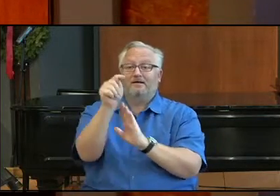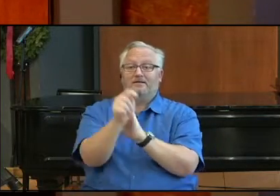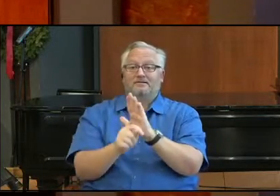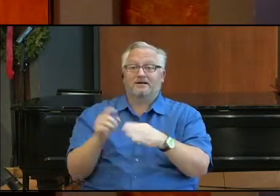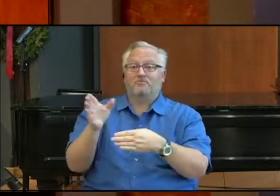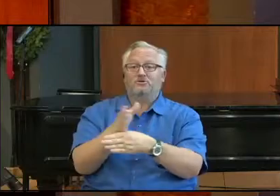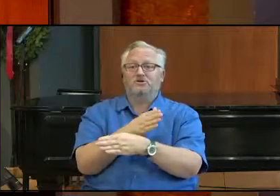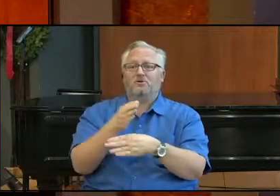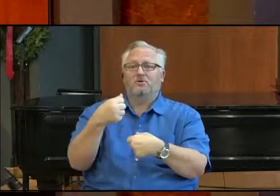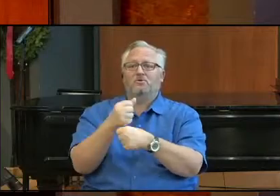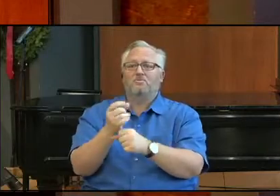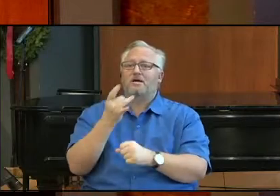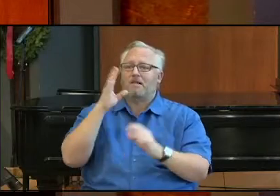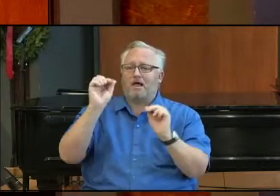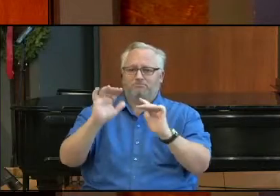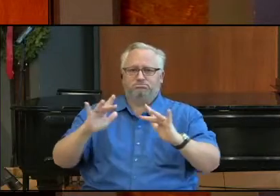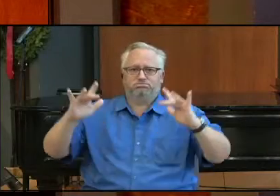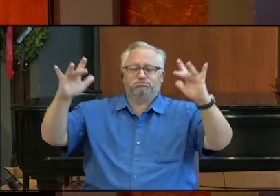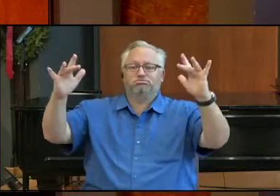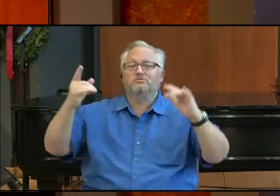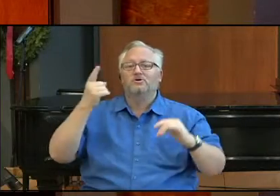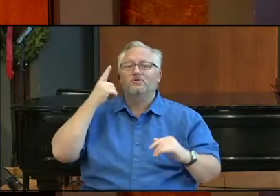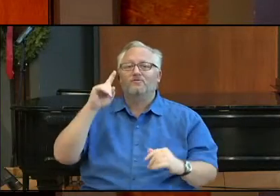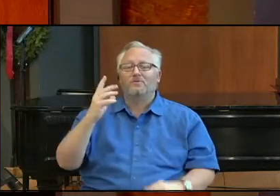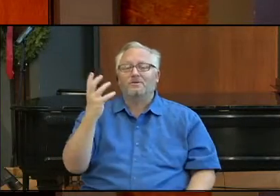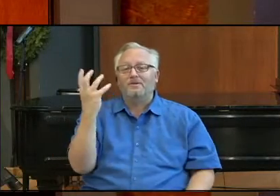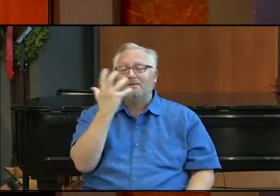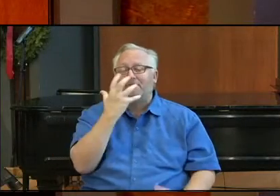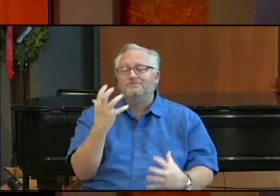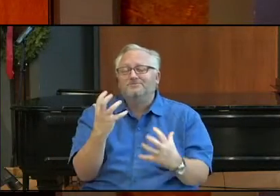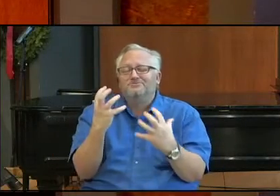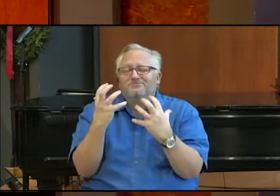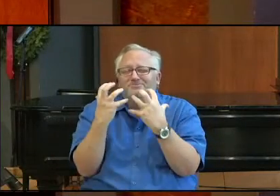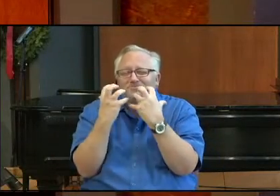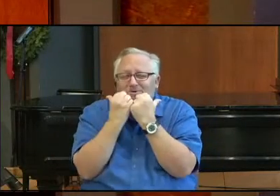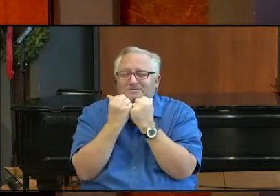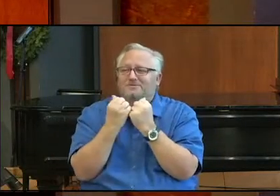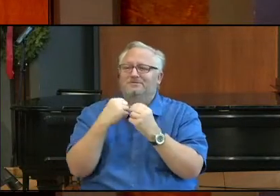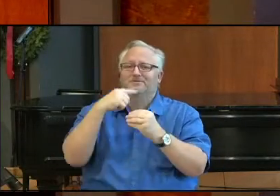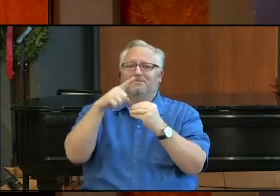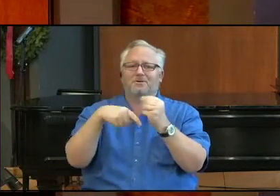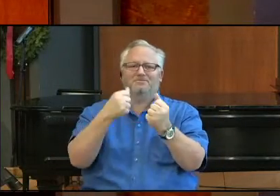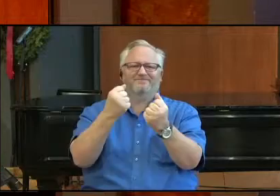the astonishing preciousness of it all.